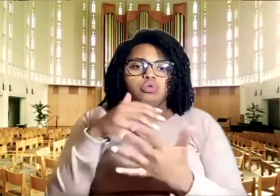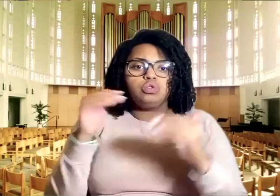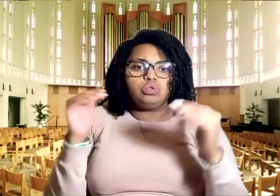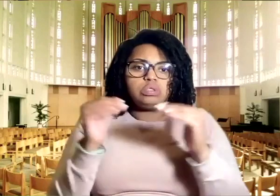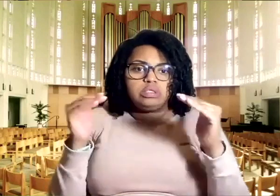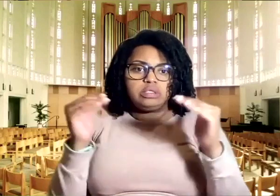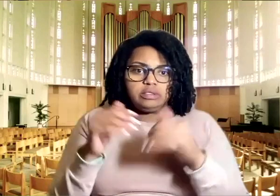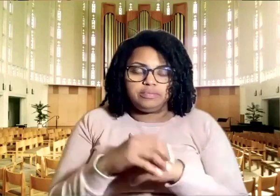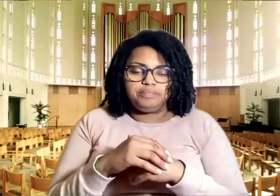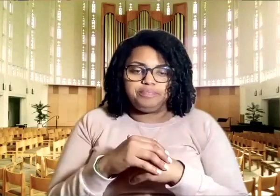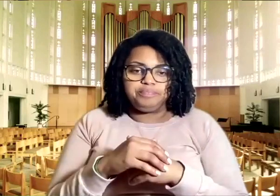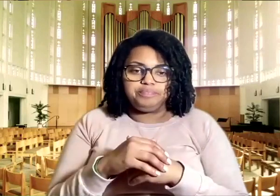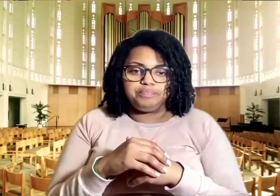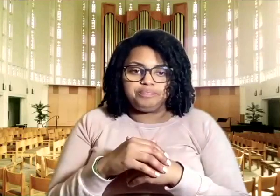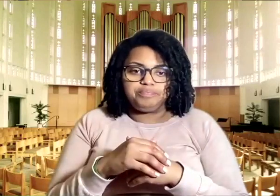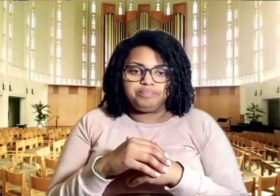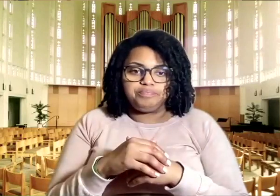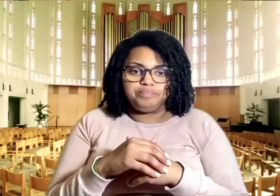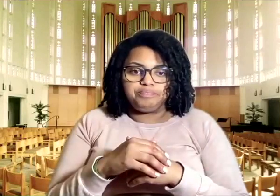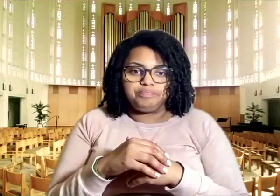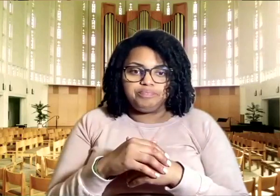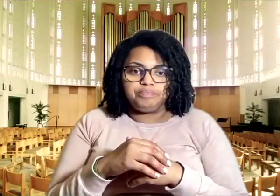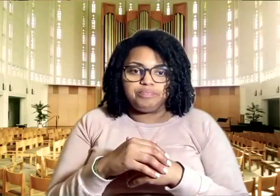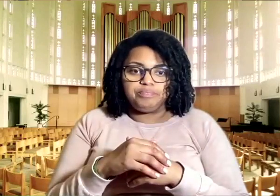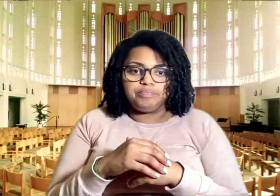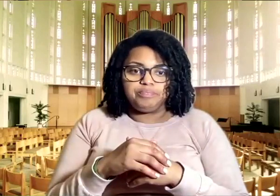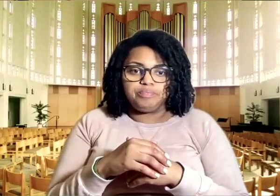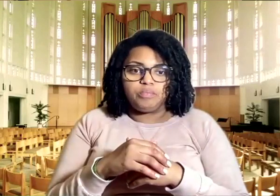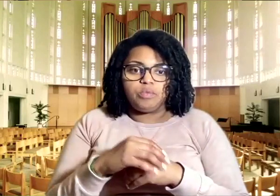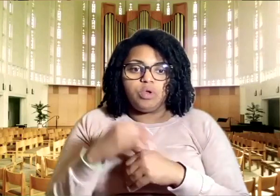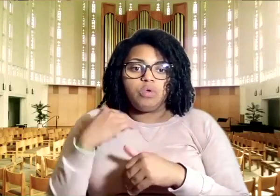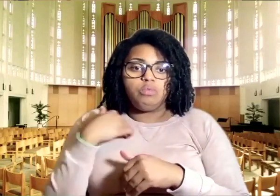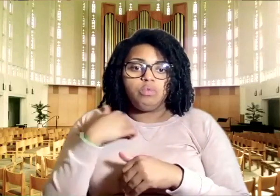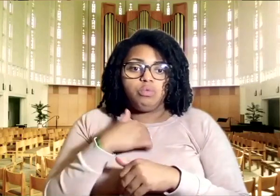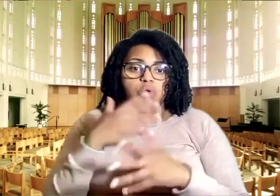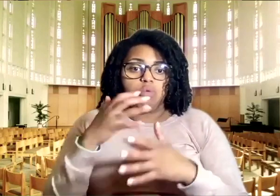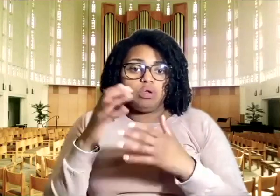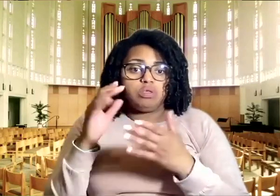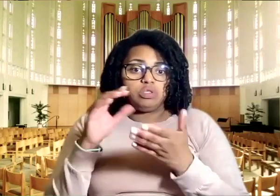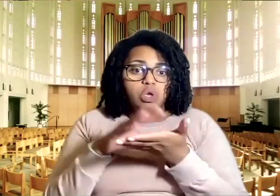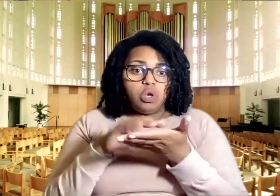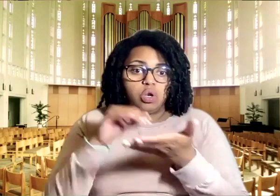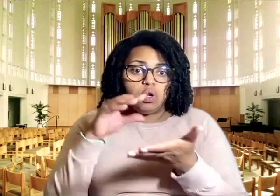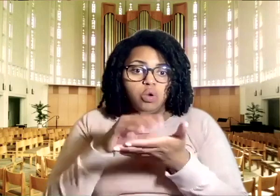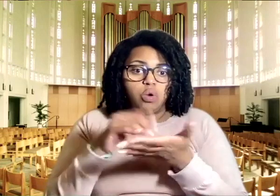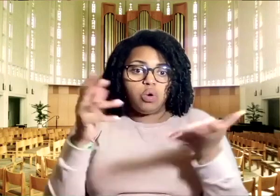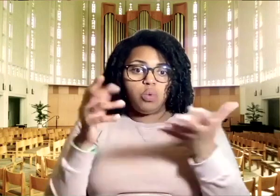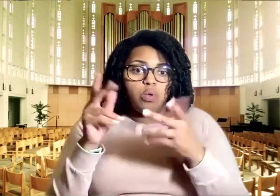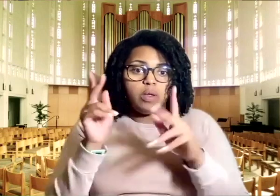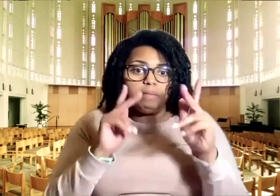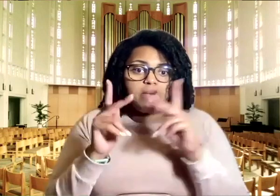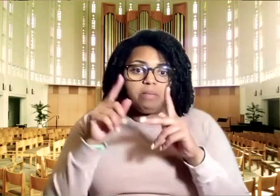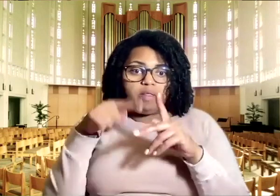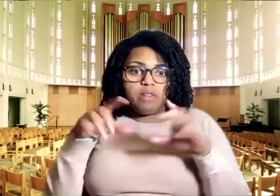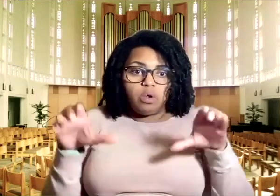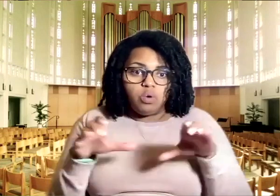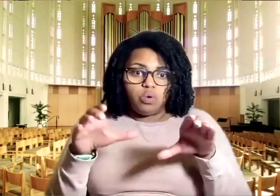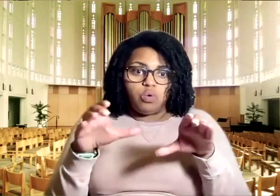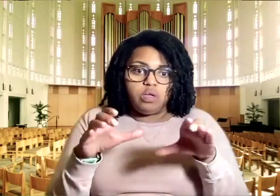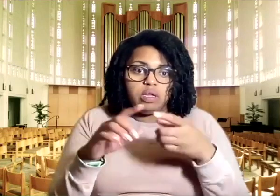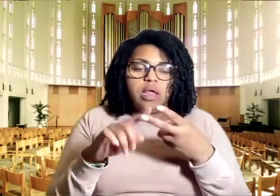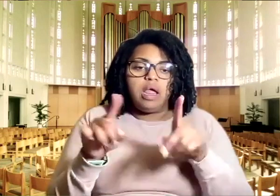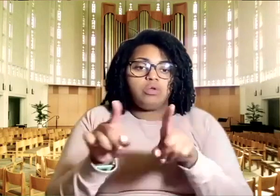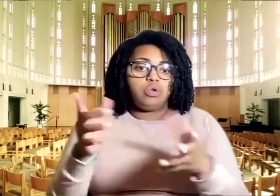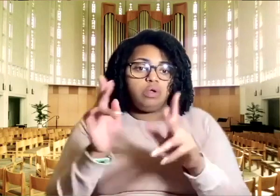In part, we want to find out what people are doing and also what folks might be